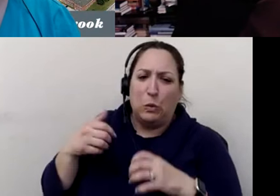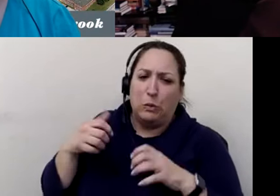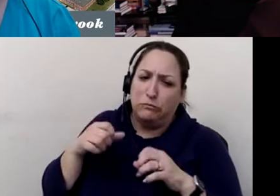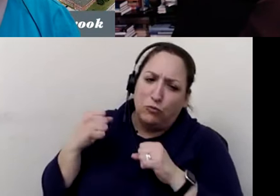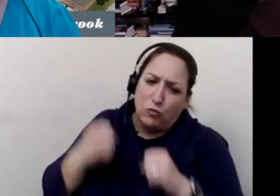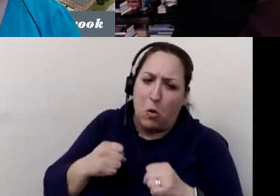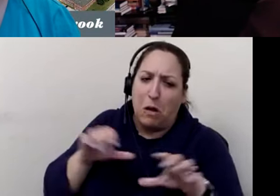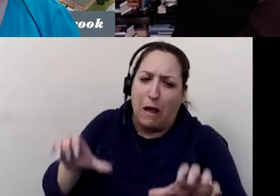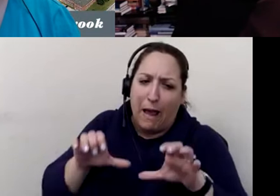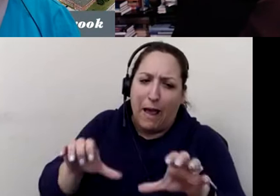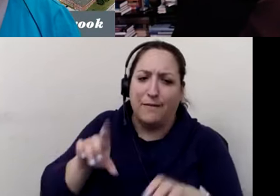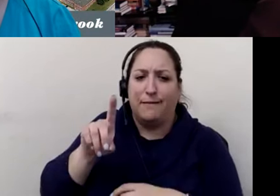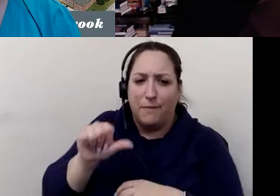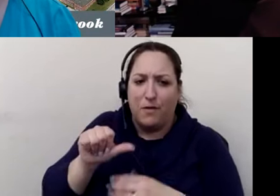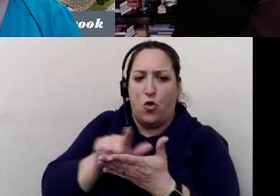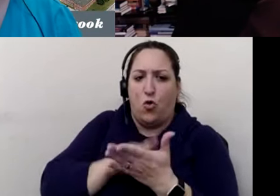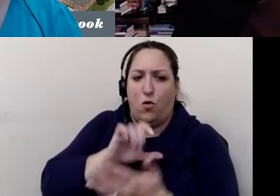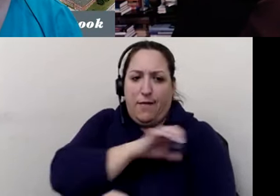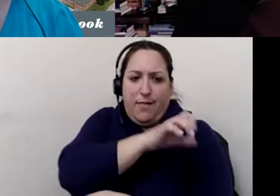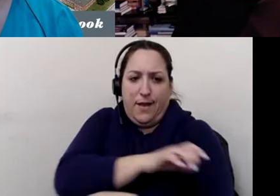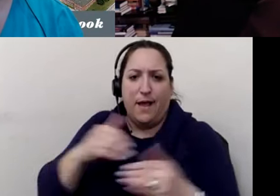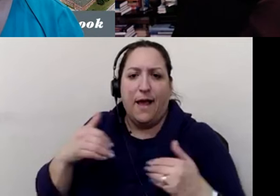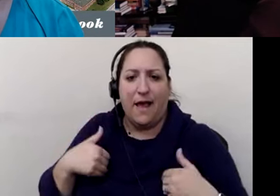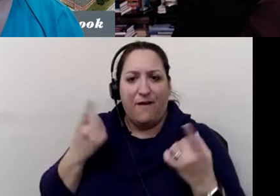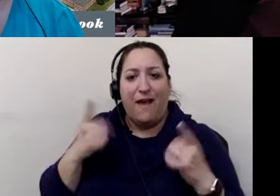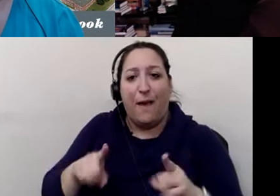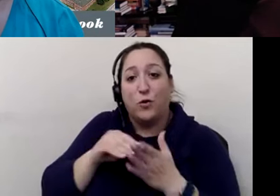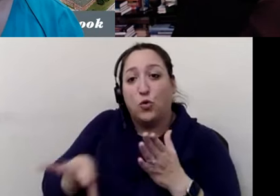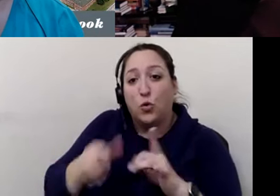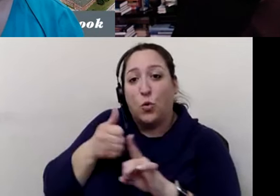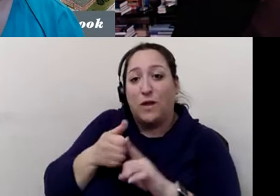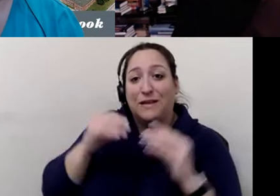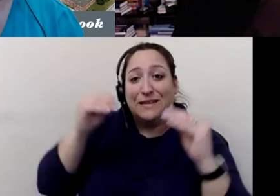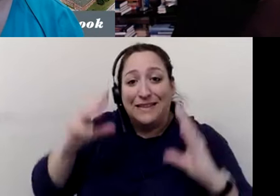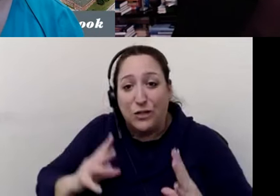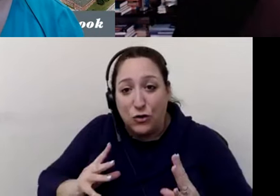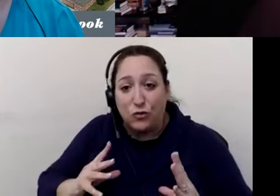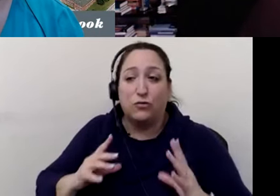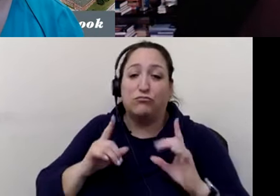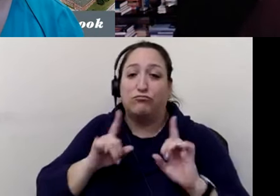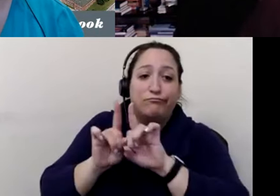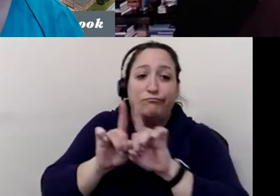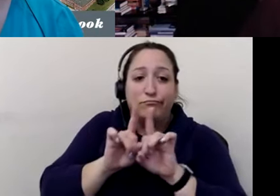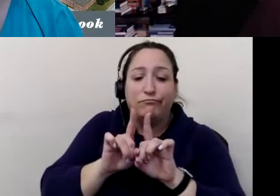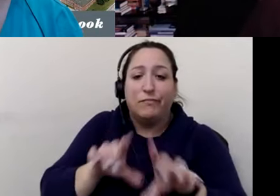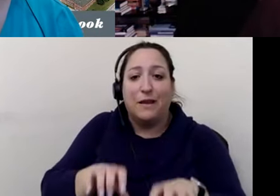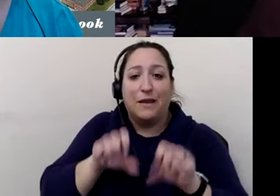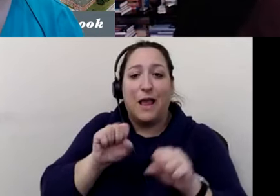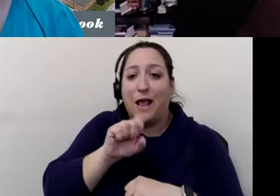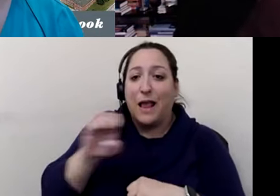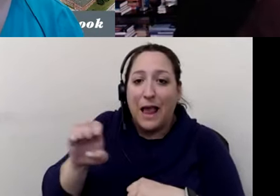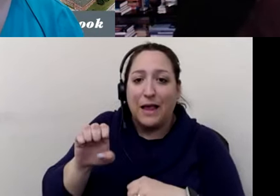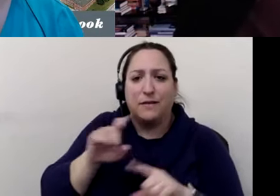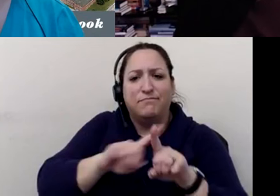active disability law clinics where students with their professors take on cases in